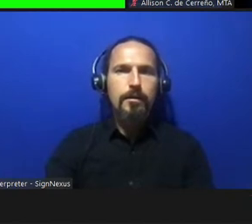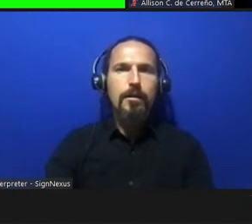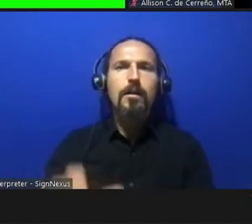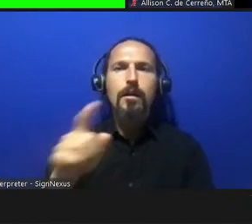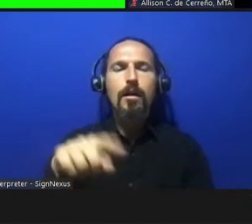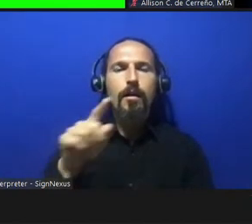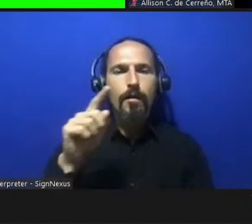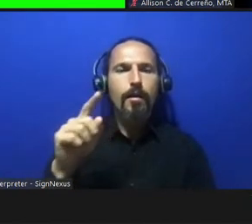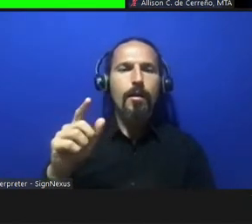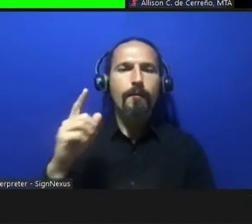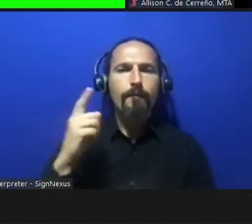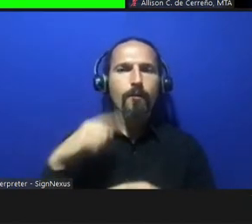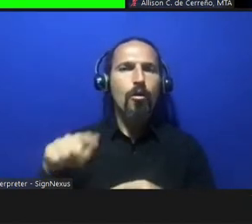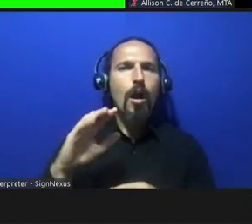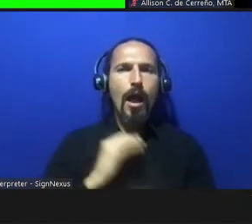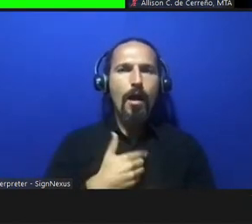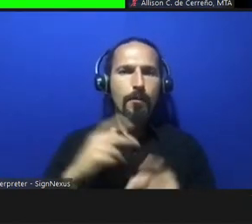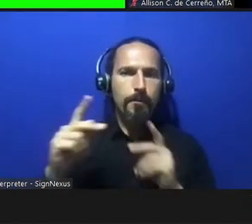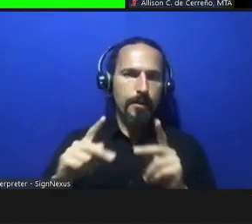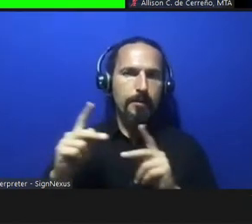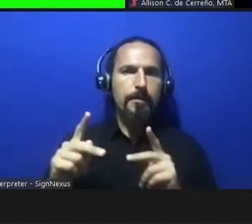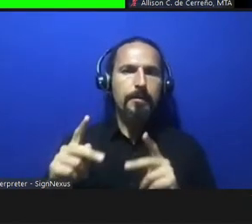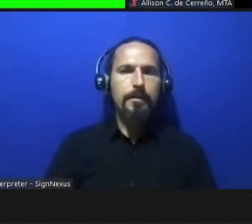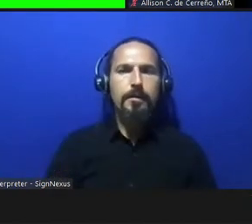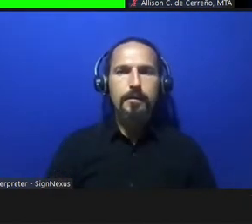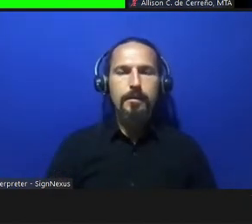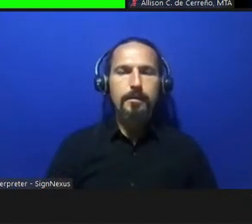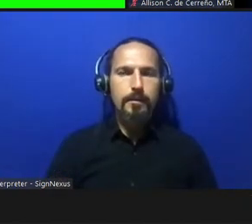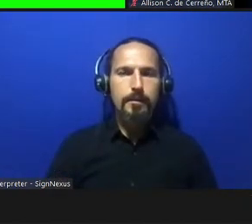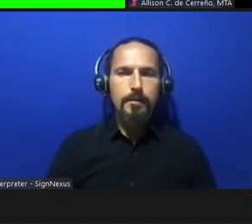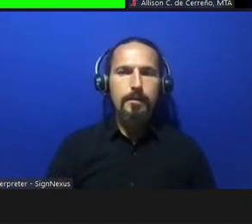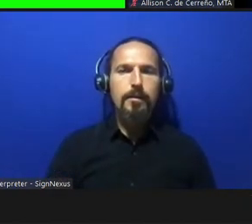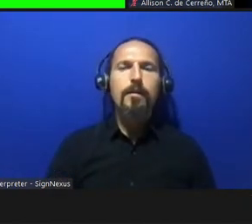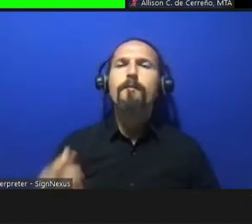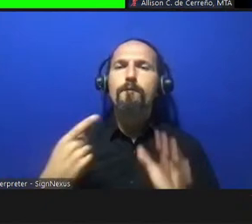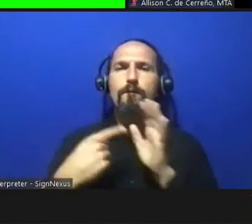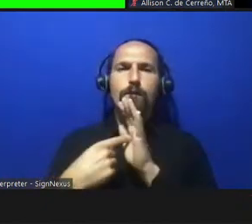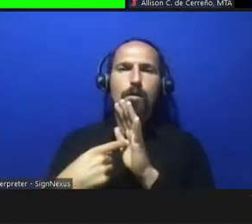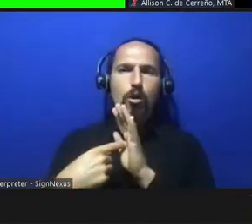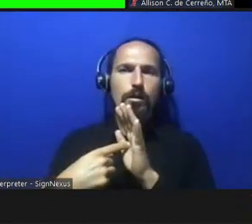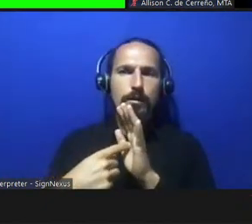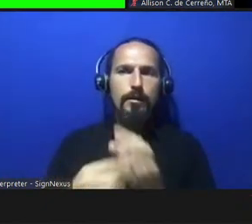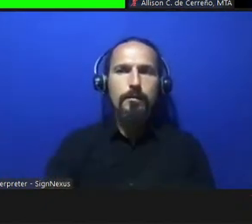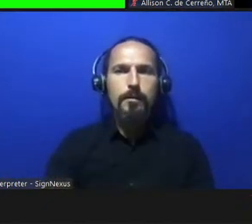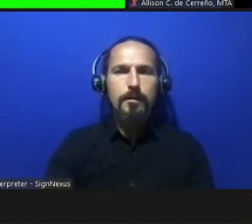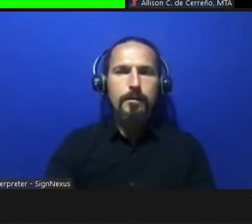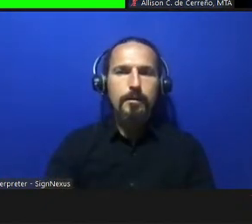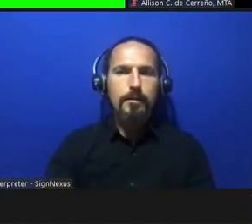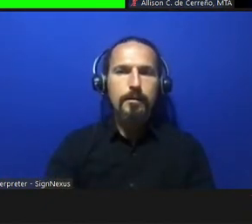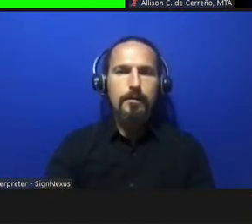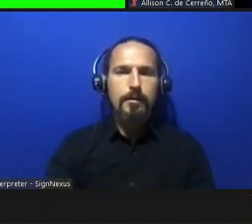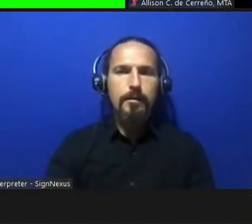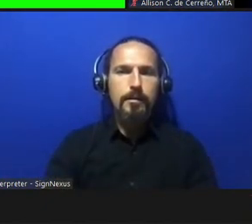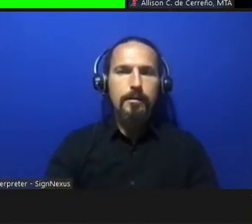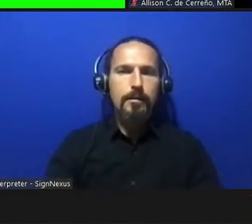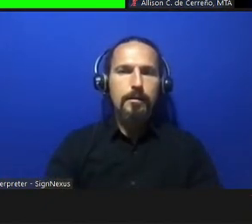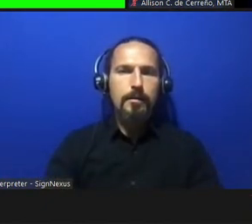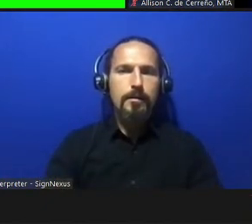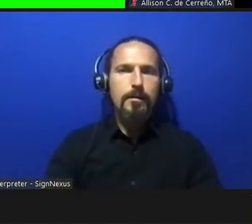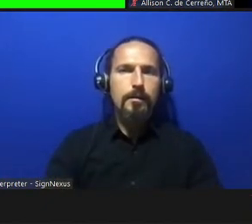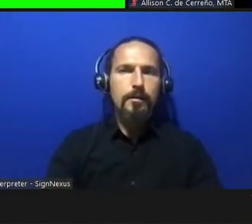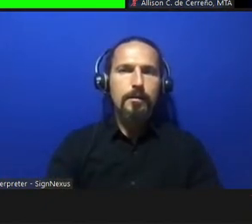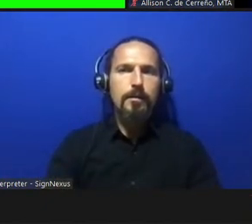our people uh for example um i think that there are